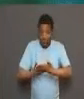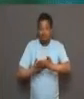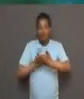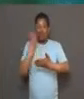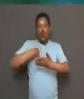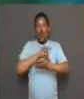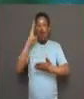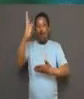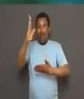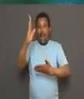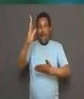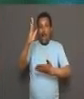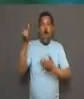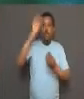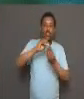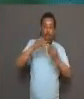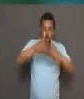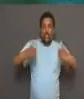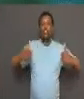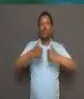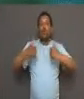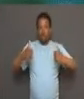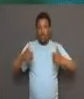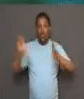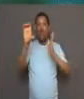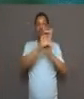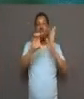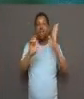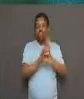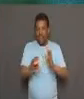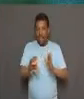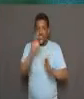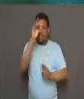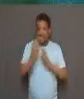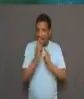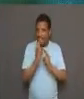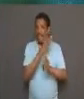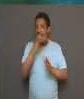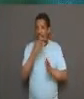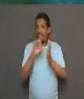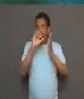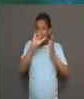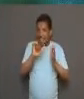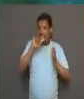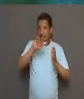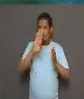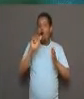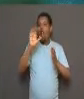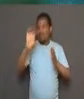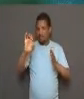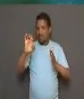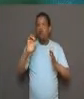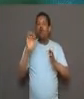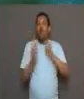We will also distinguish conventional signs and symbols which are used to represent